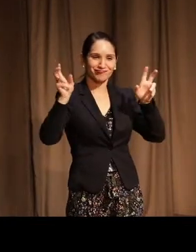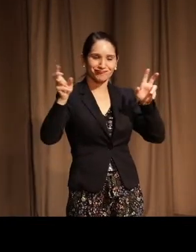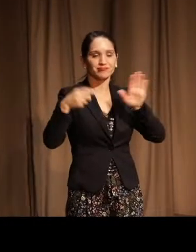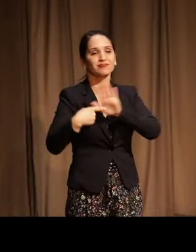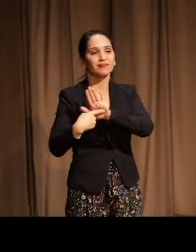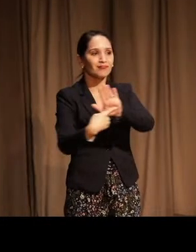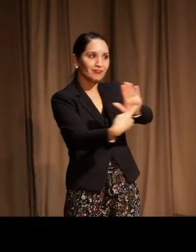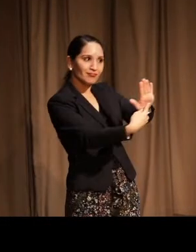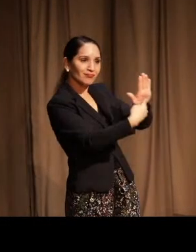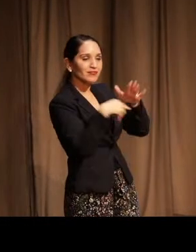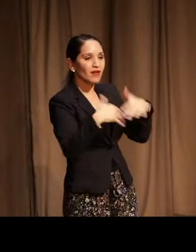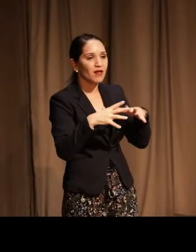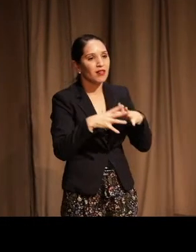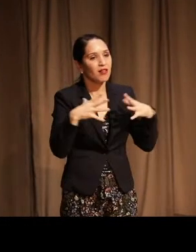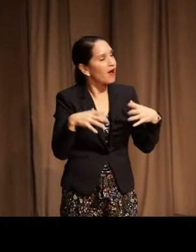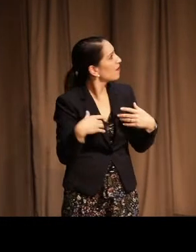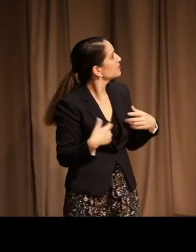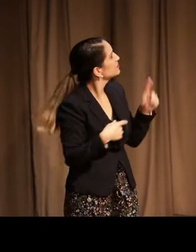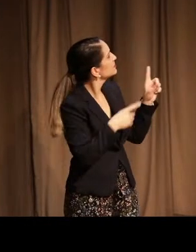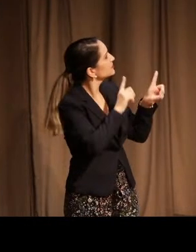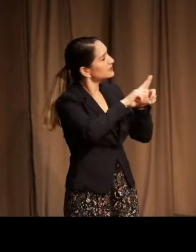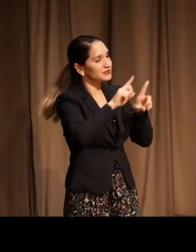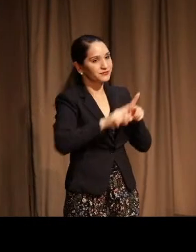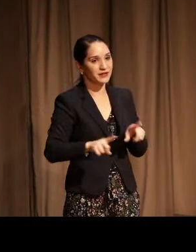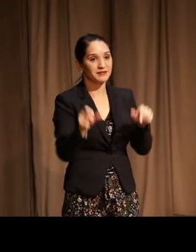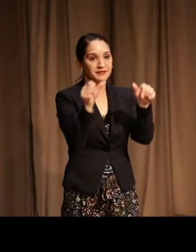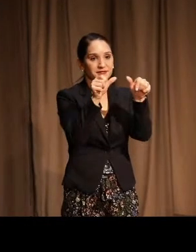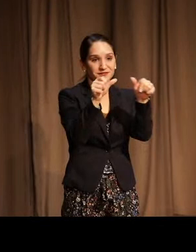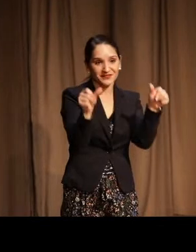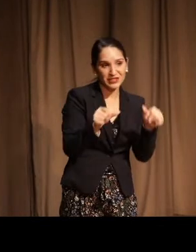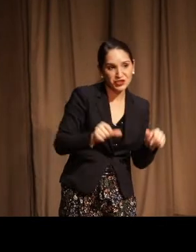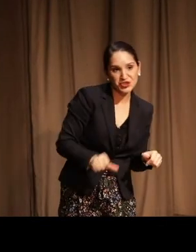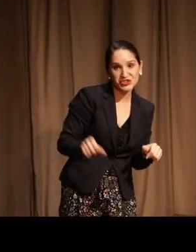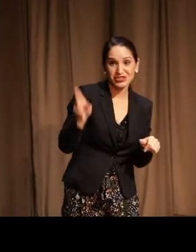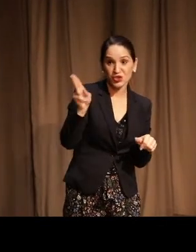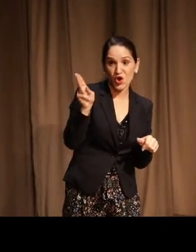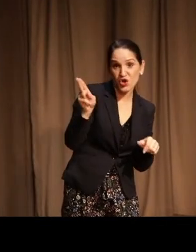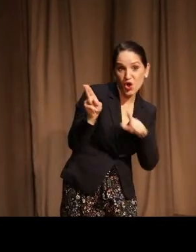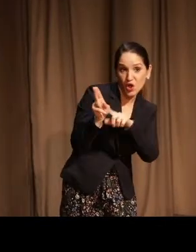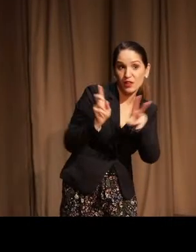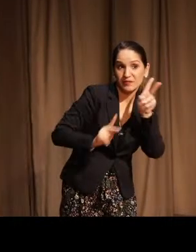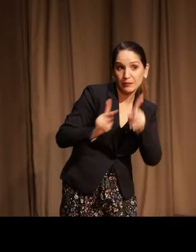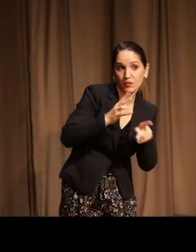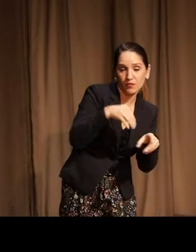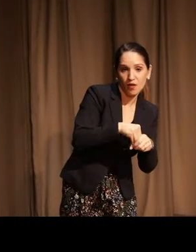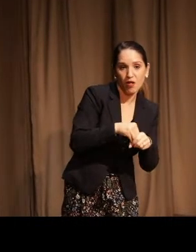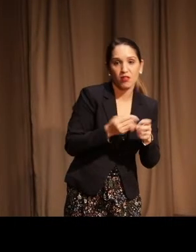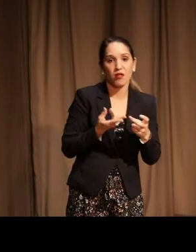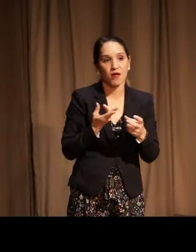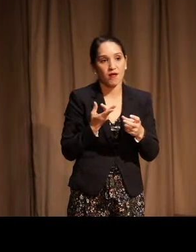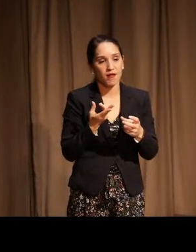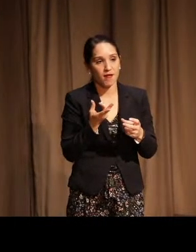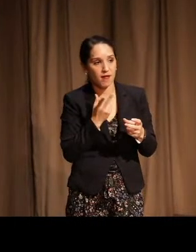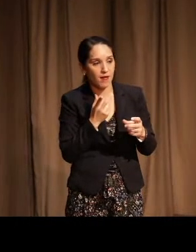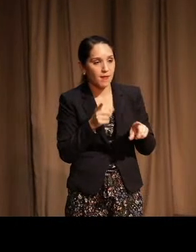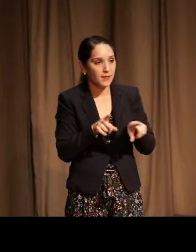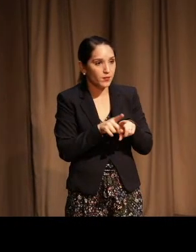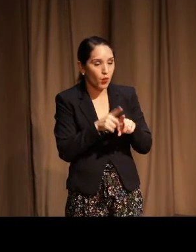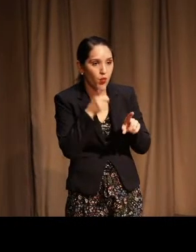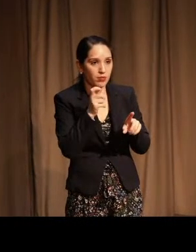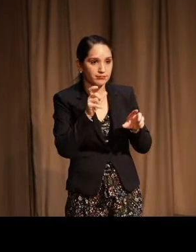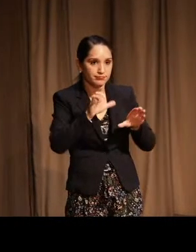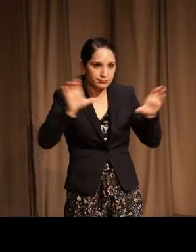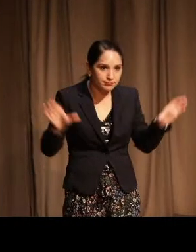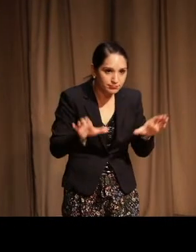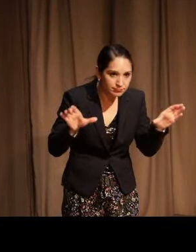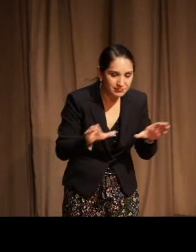but Latin America, historical figures, activists that play such an important role